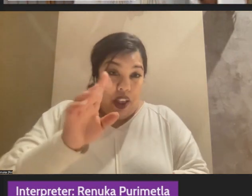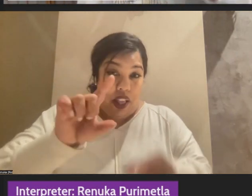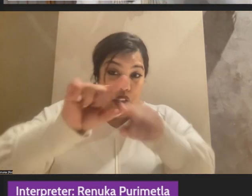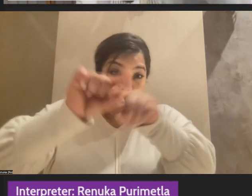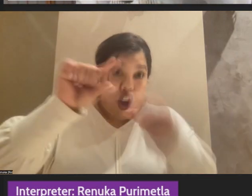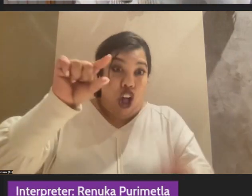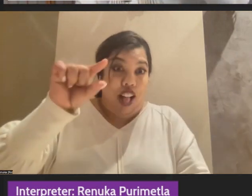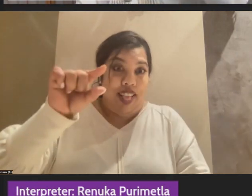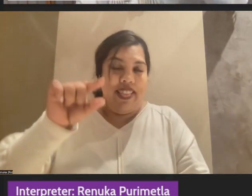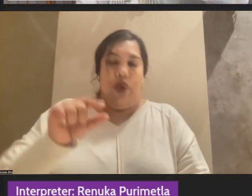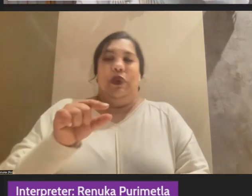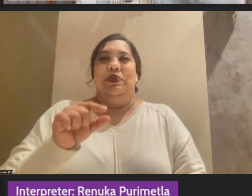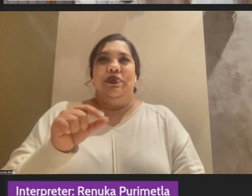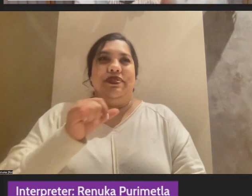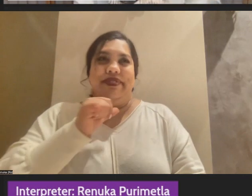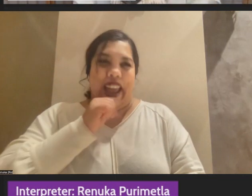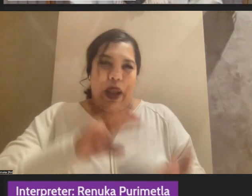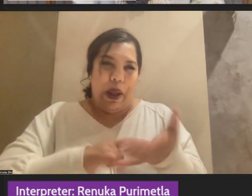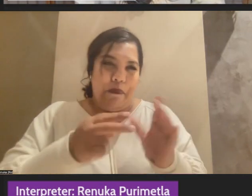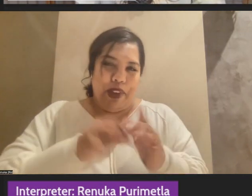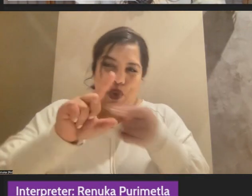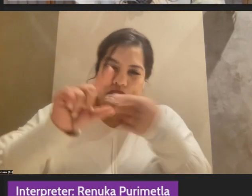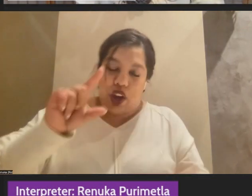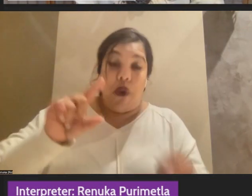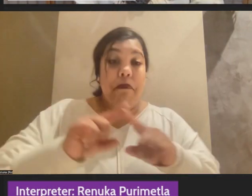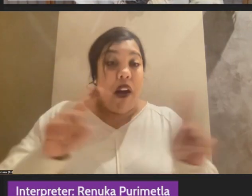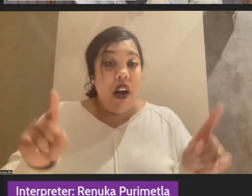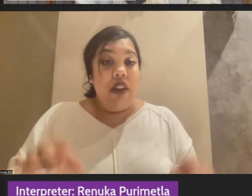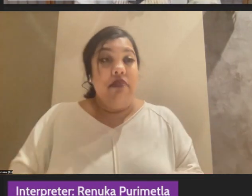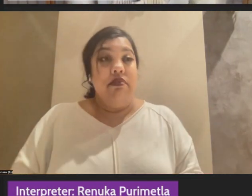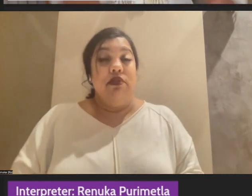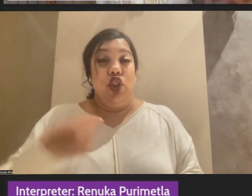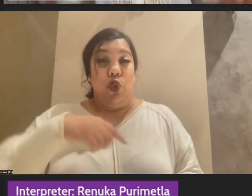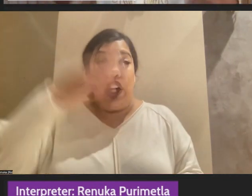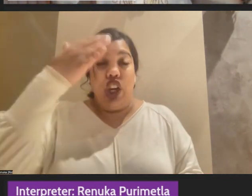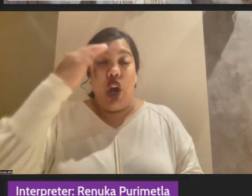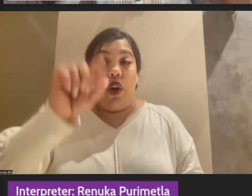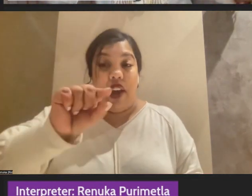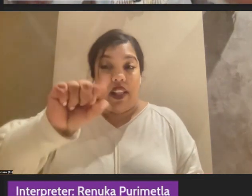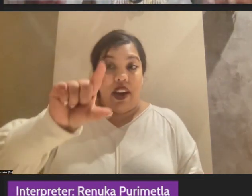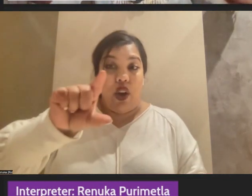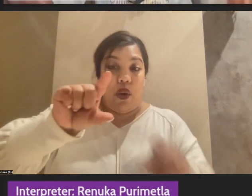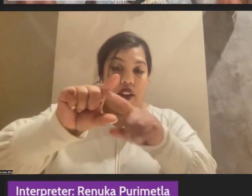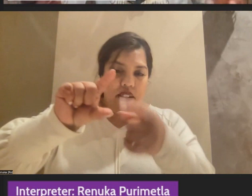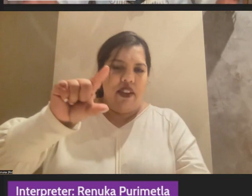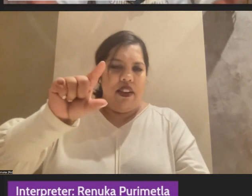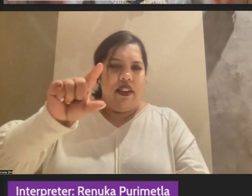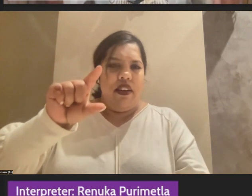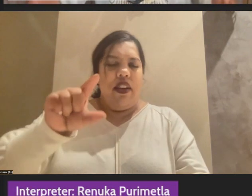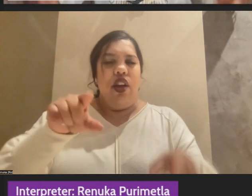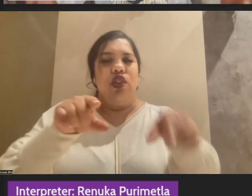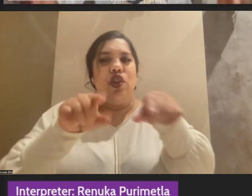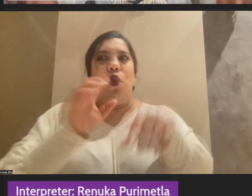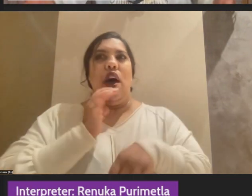go. Or is it inevitable that it will fall because gravity deems it so? Are we crafting our lives in such a way